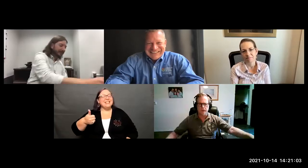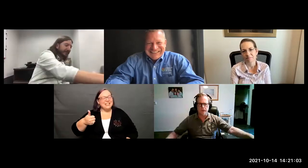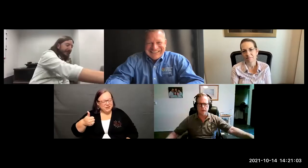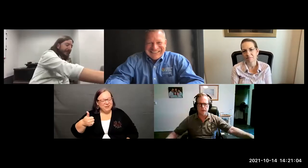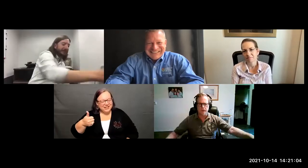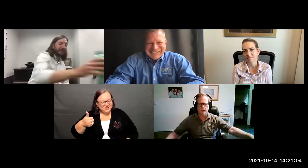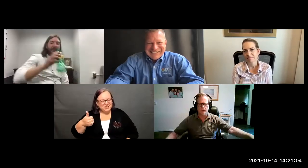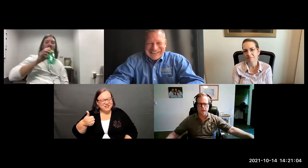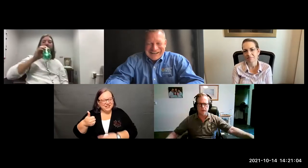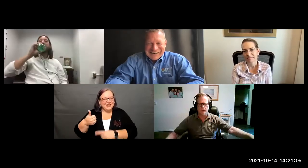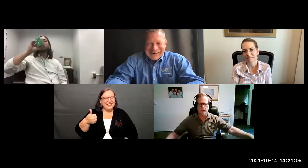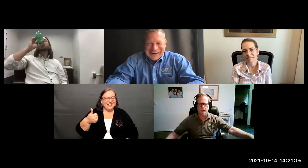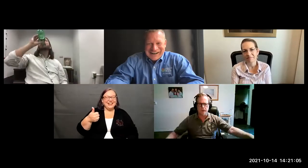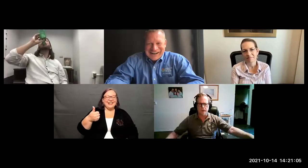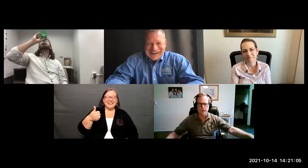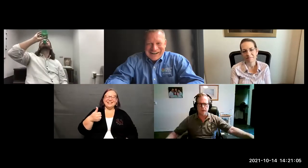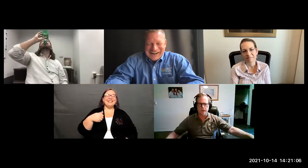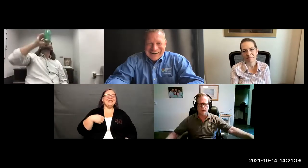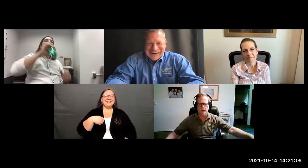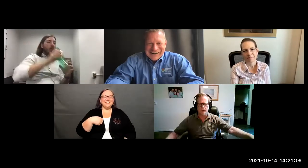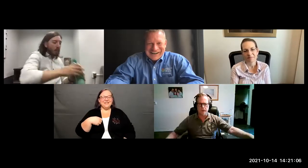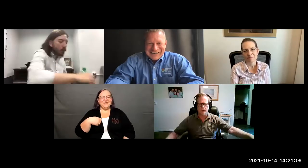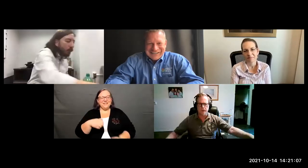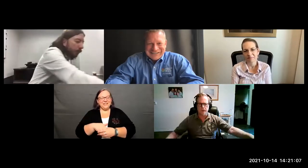Yes, interpreter can hear you.